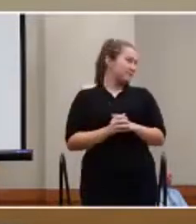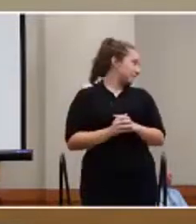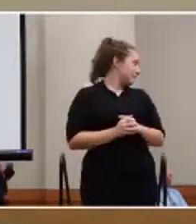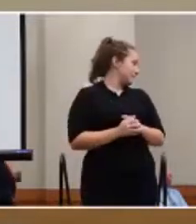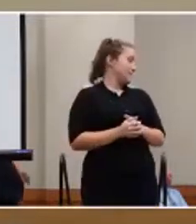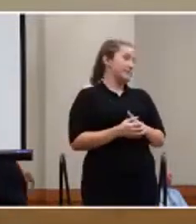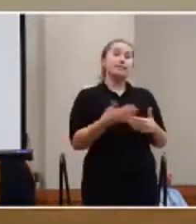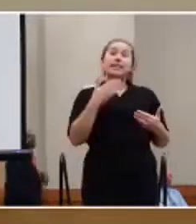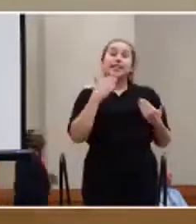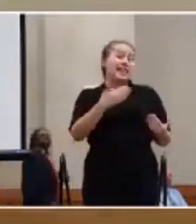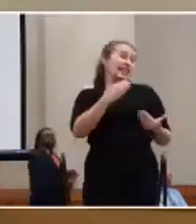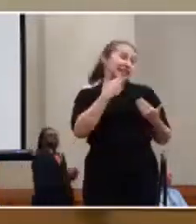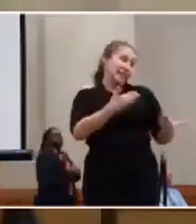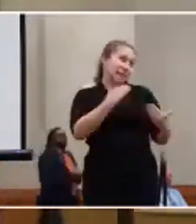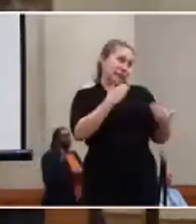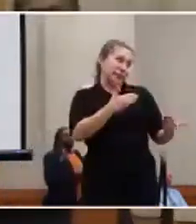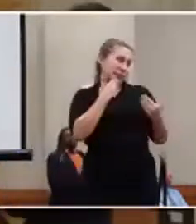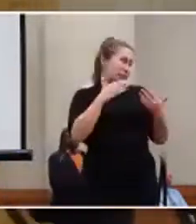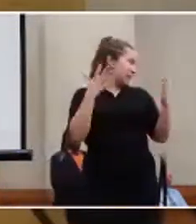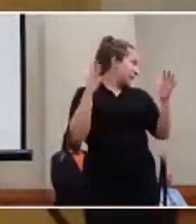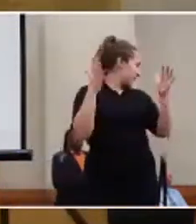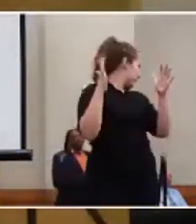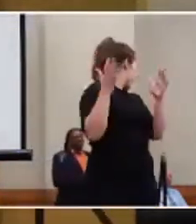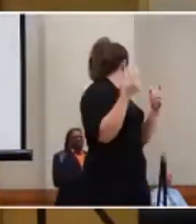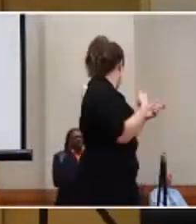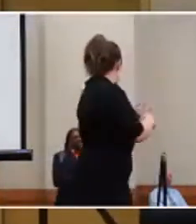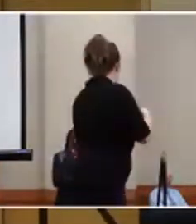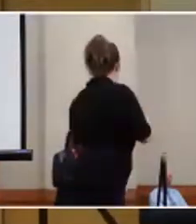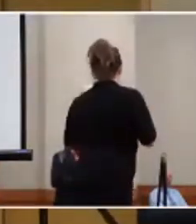Thank you, Mark. Thank you very much.